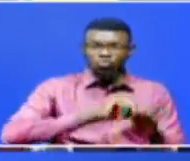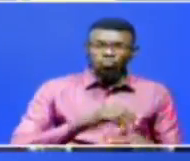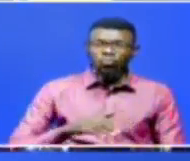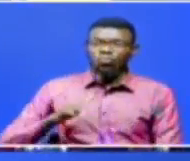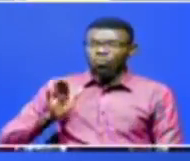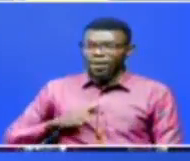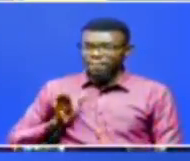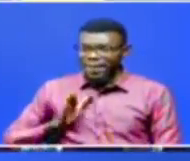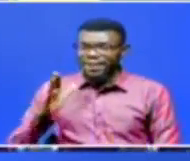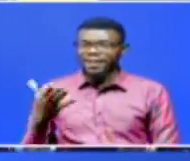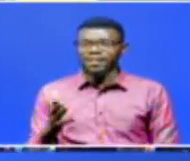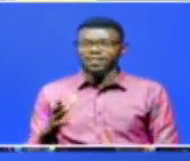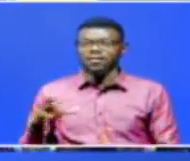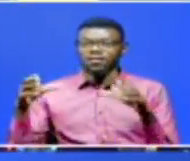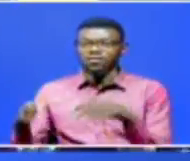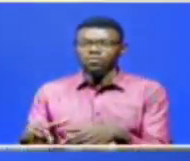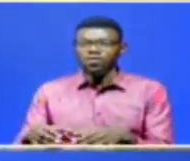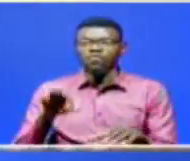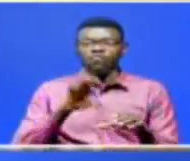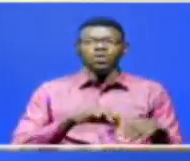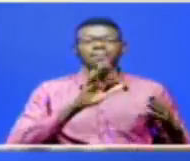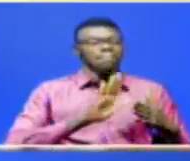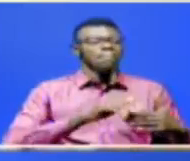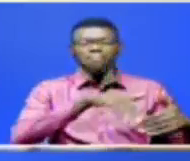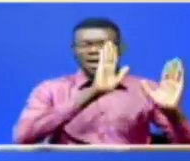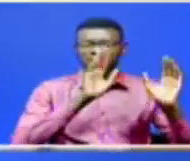Women League, you vote kwa